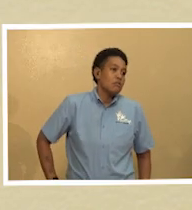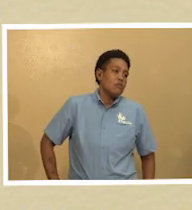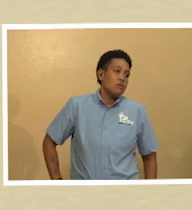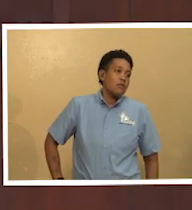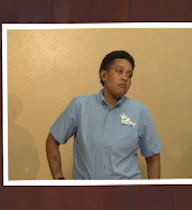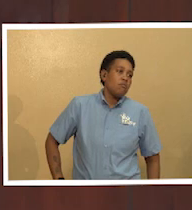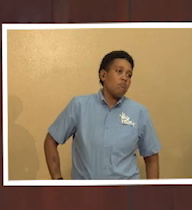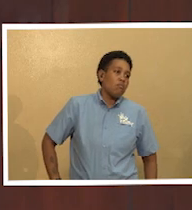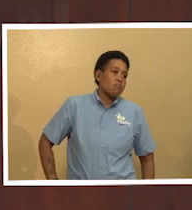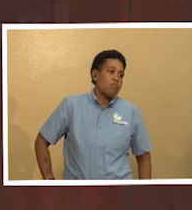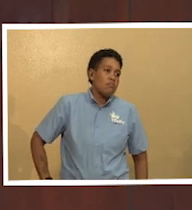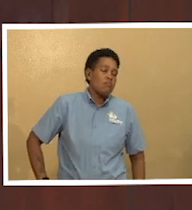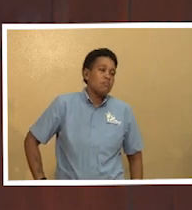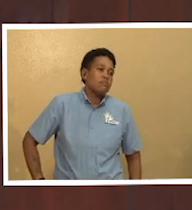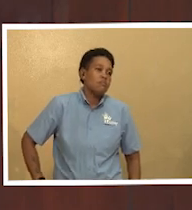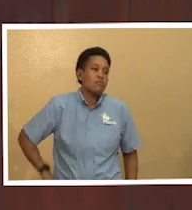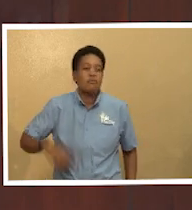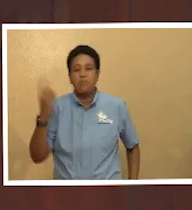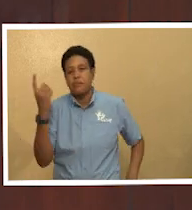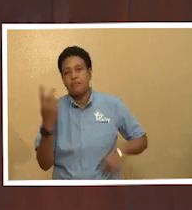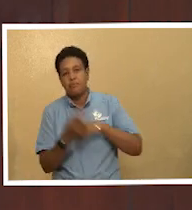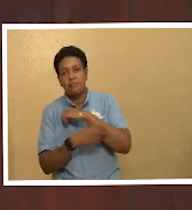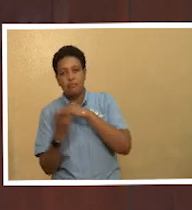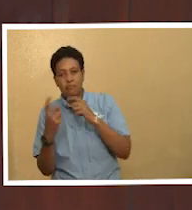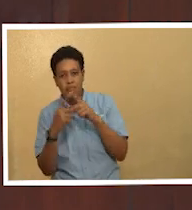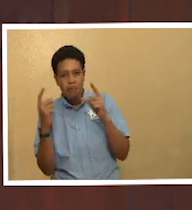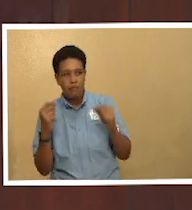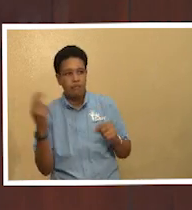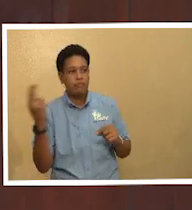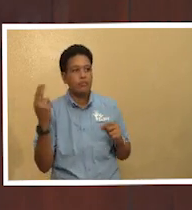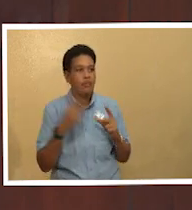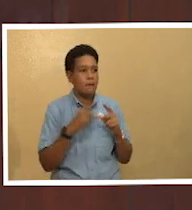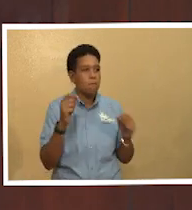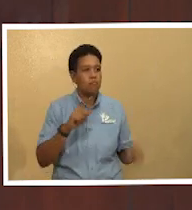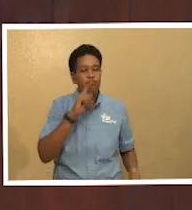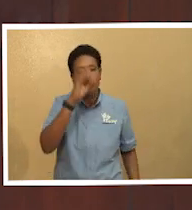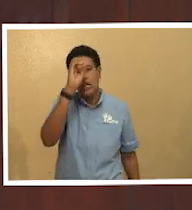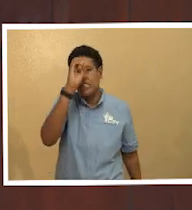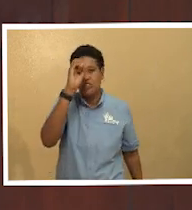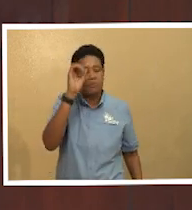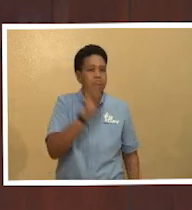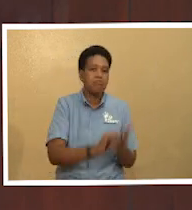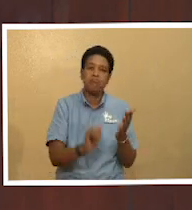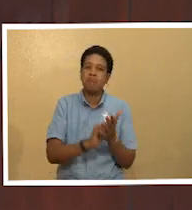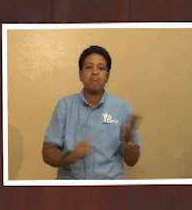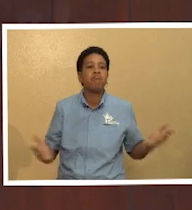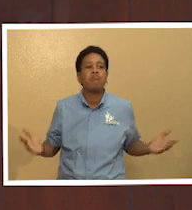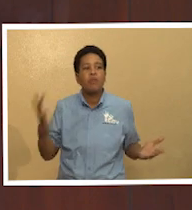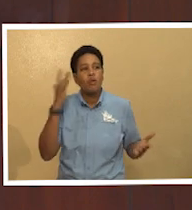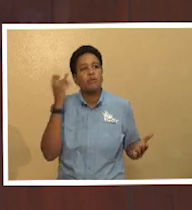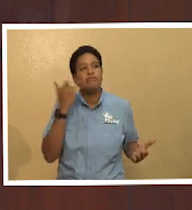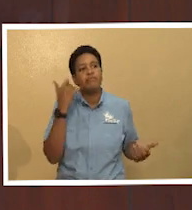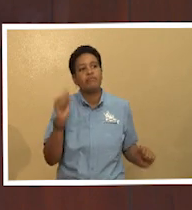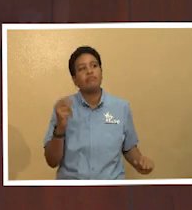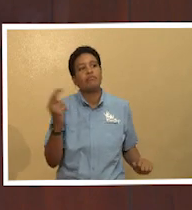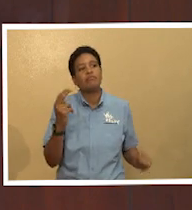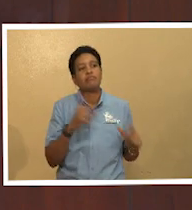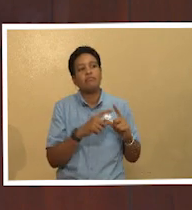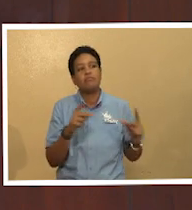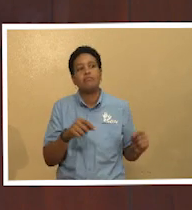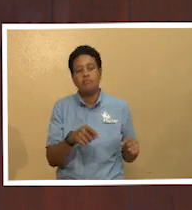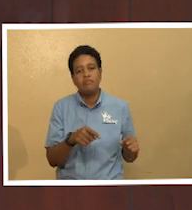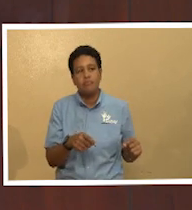of someone stealing the card and using the card is literally zero. Yes. Because if they try to use the